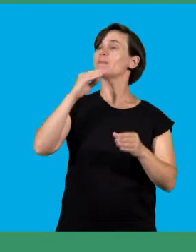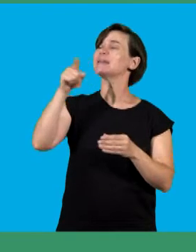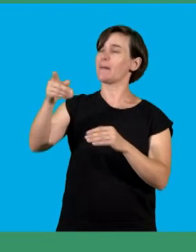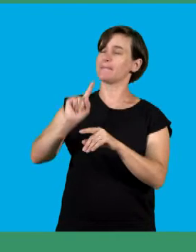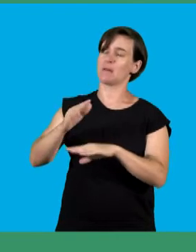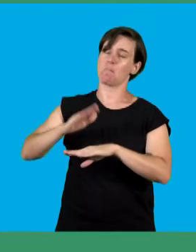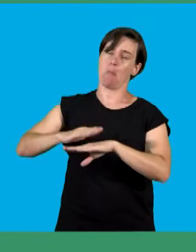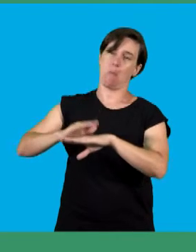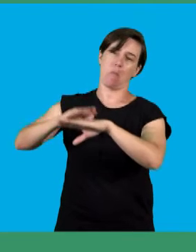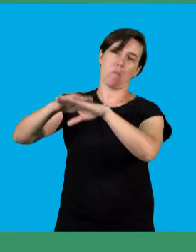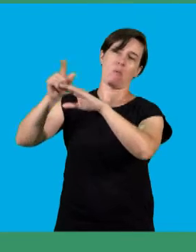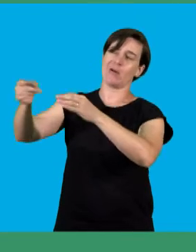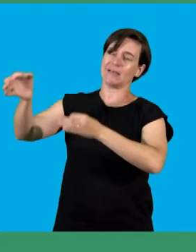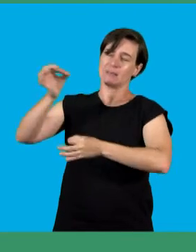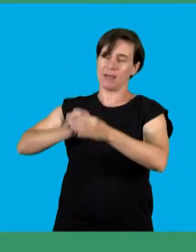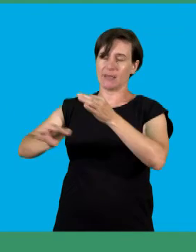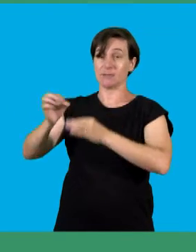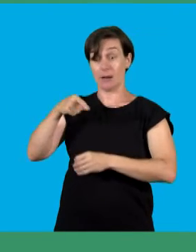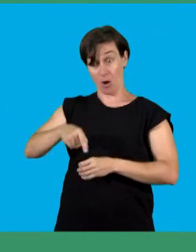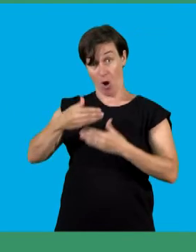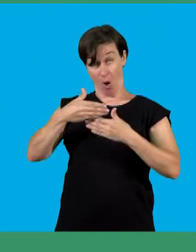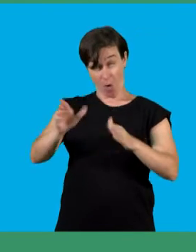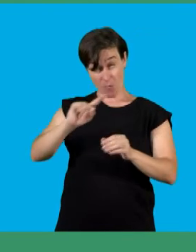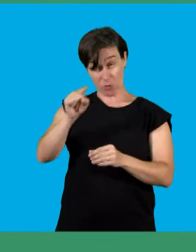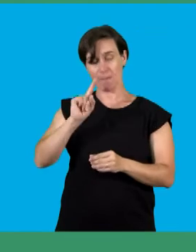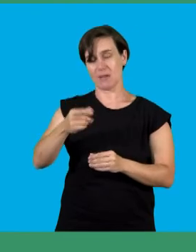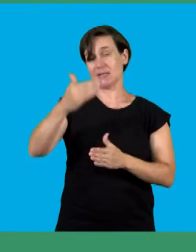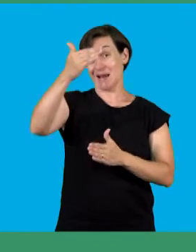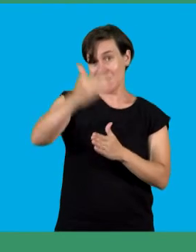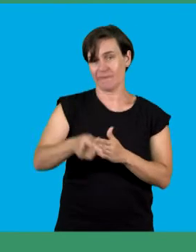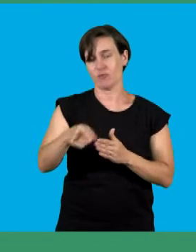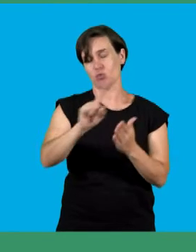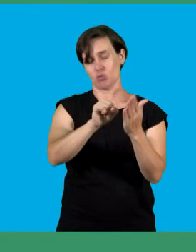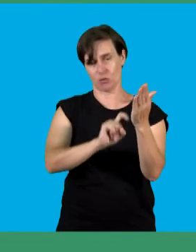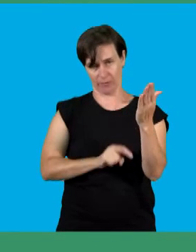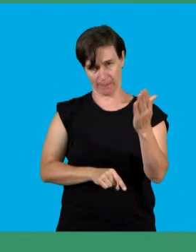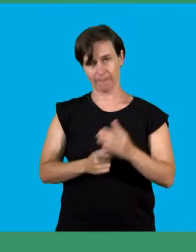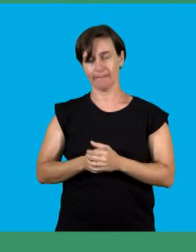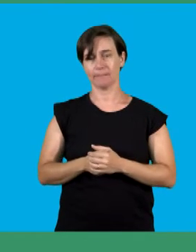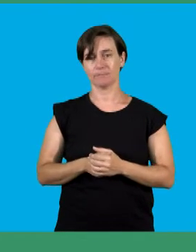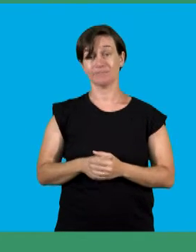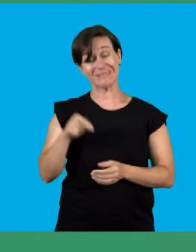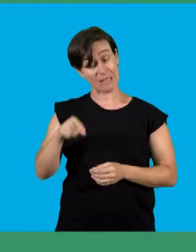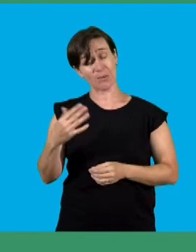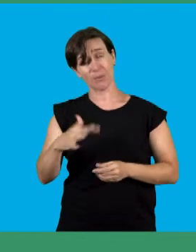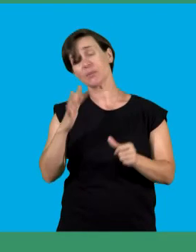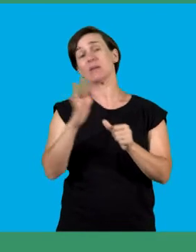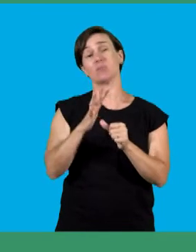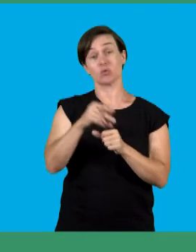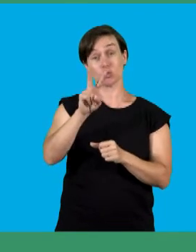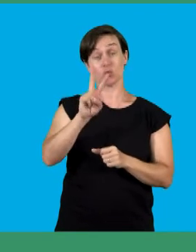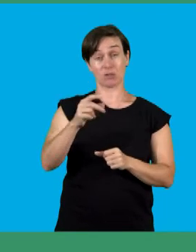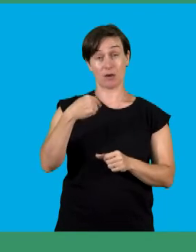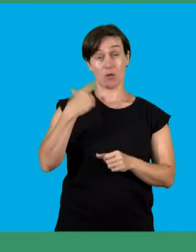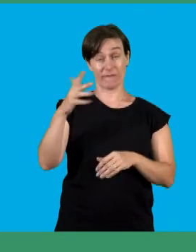it is better when the open-ended questions are at the end of the survey. This information is very important because as you've seen